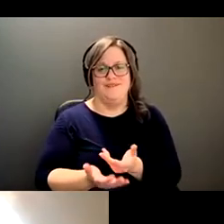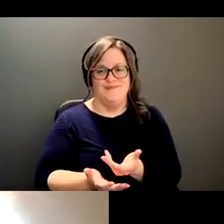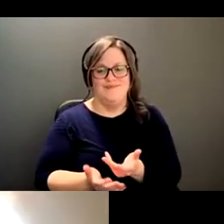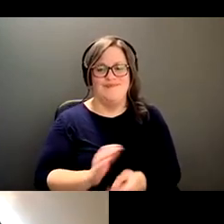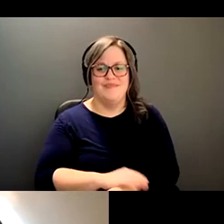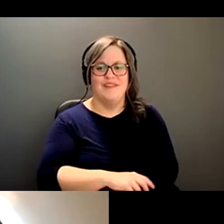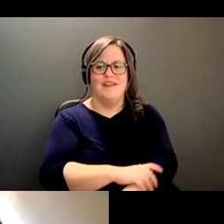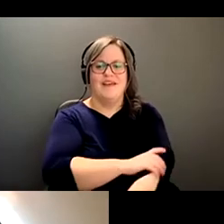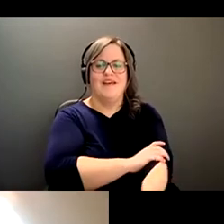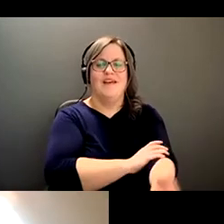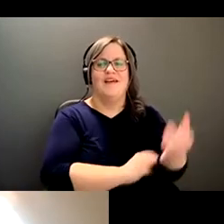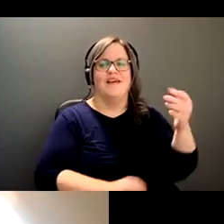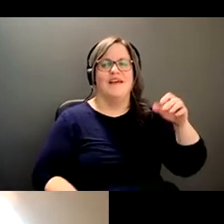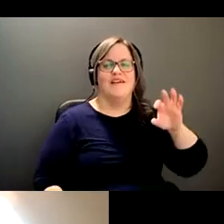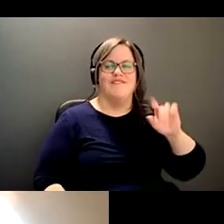yeah, that's exactly what I was thinking too.